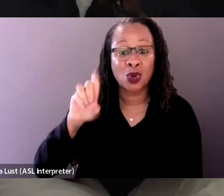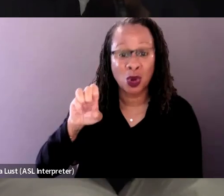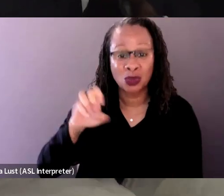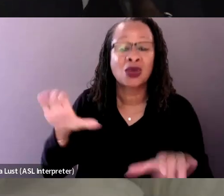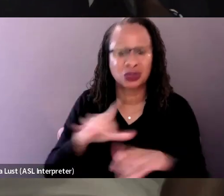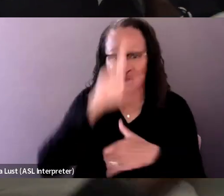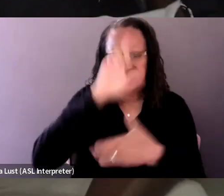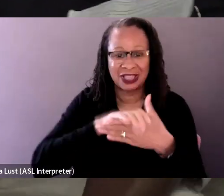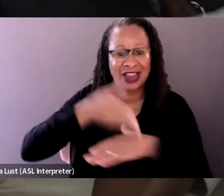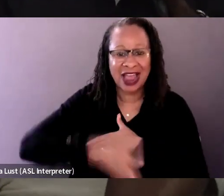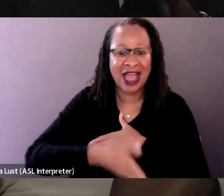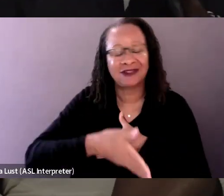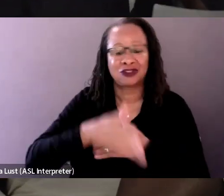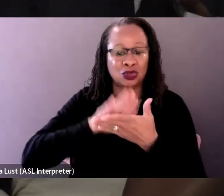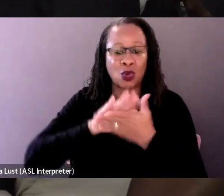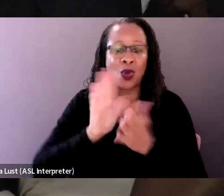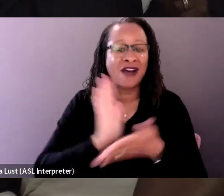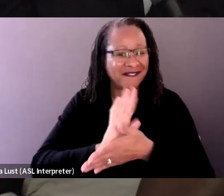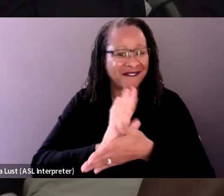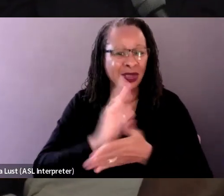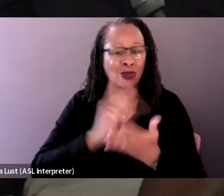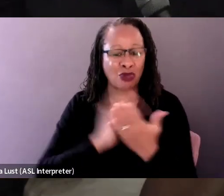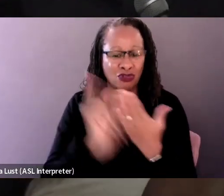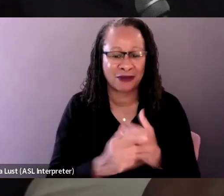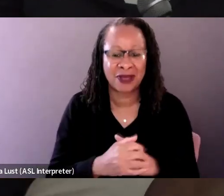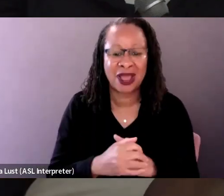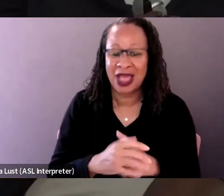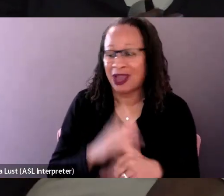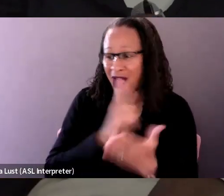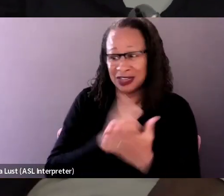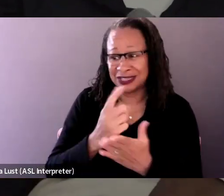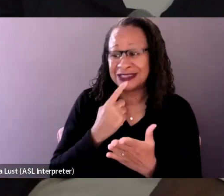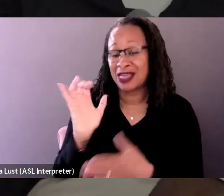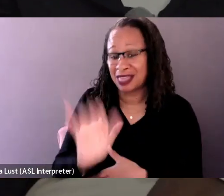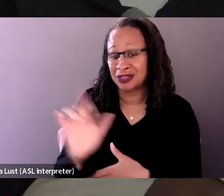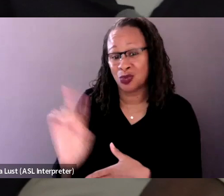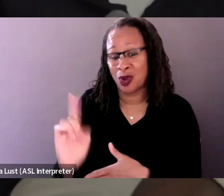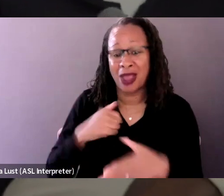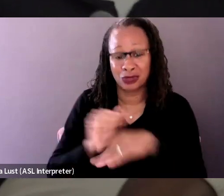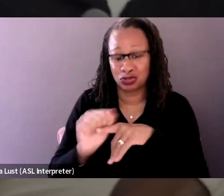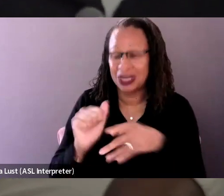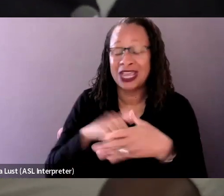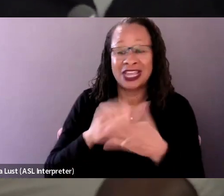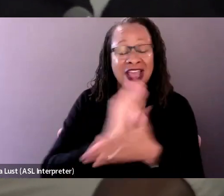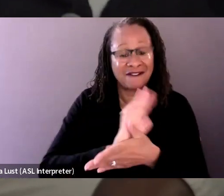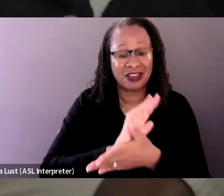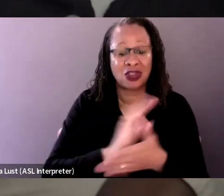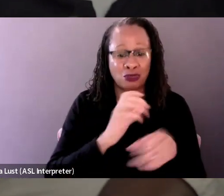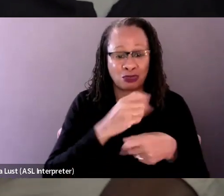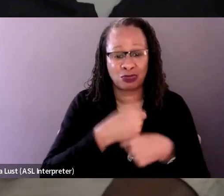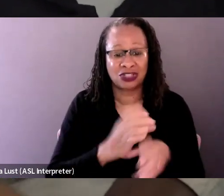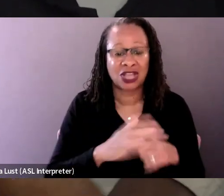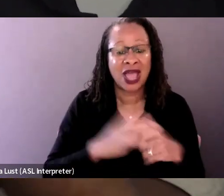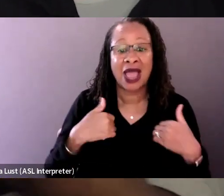video program here. And I would say honestly that is like where I was trained in video production. I was with the Bay Area Video Coalition for 8